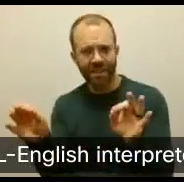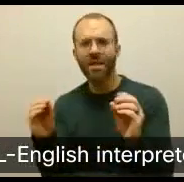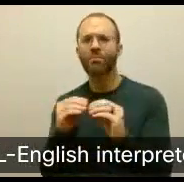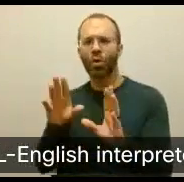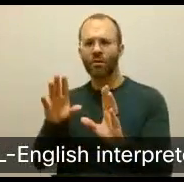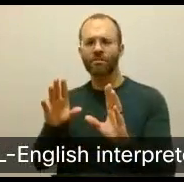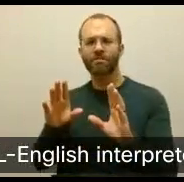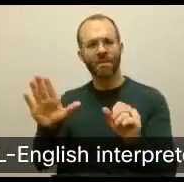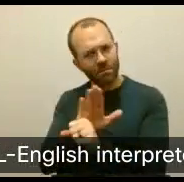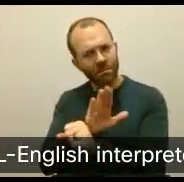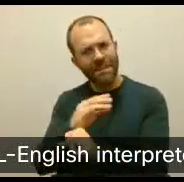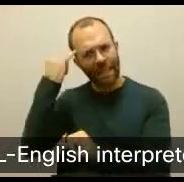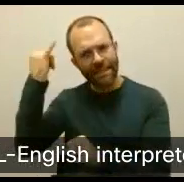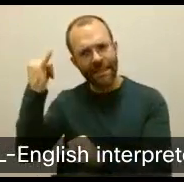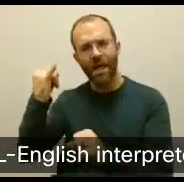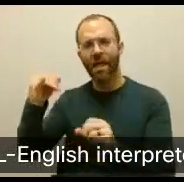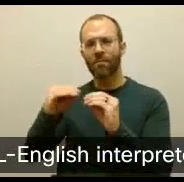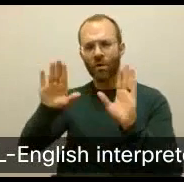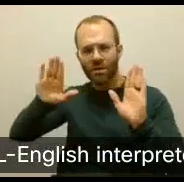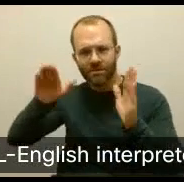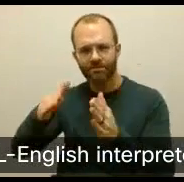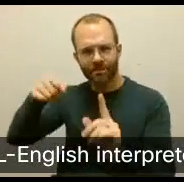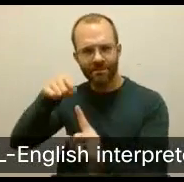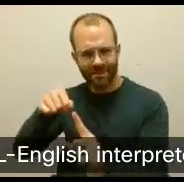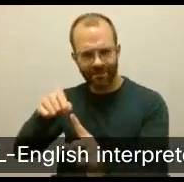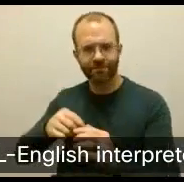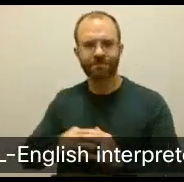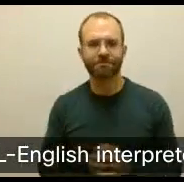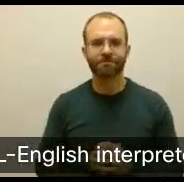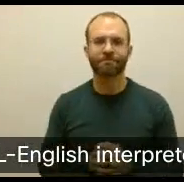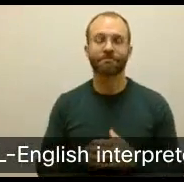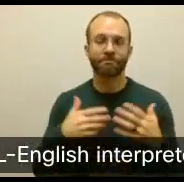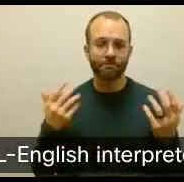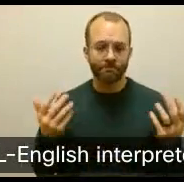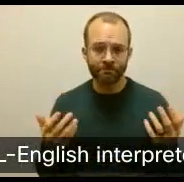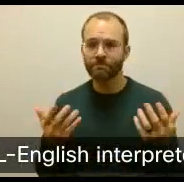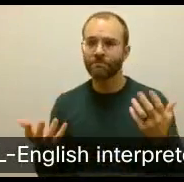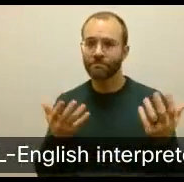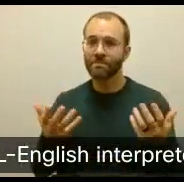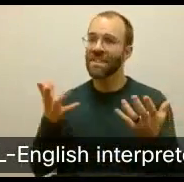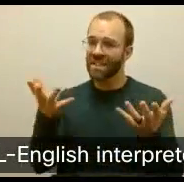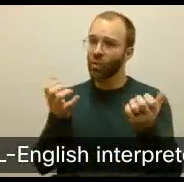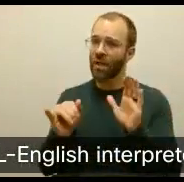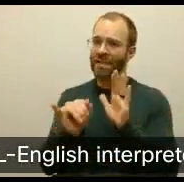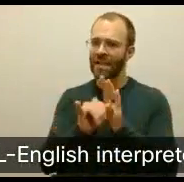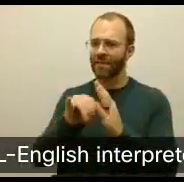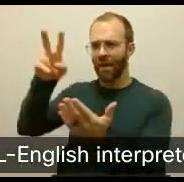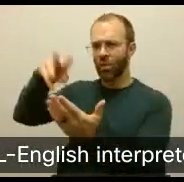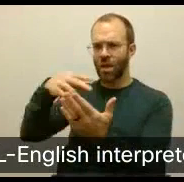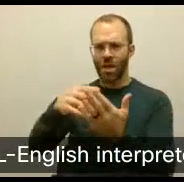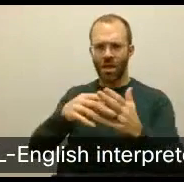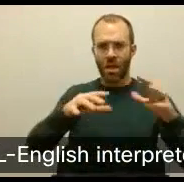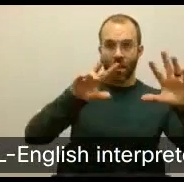specific than the topic itself. So as you read a text, you'd want to identify the topic, you'd want to identify the